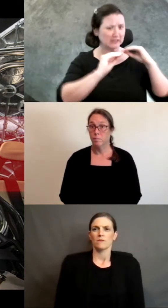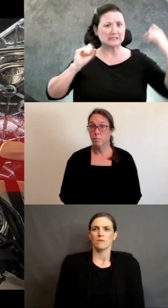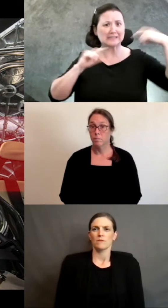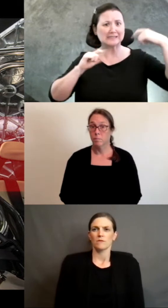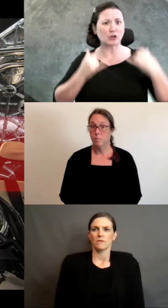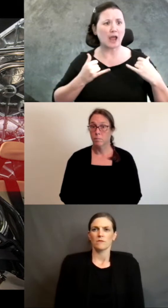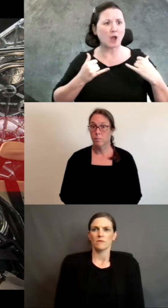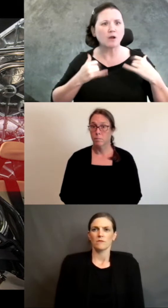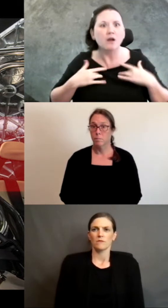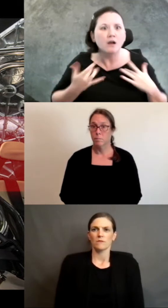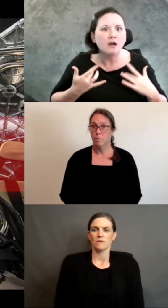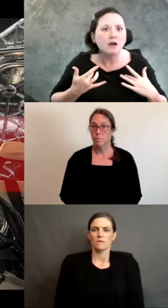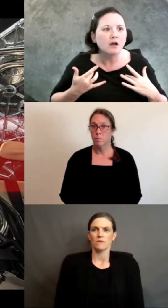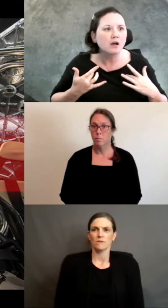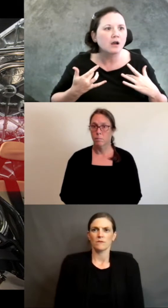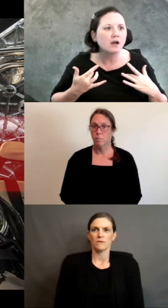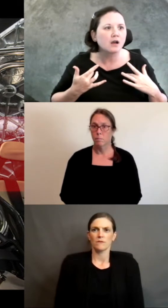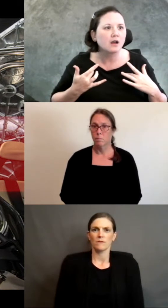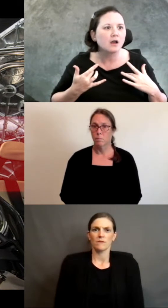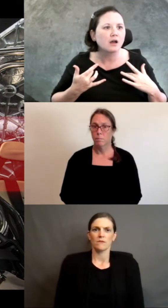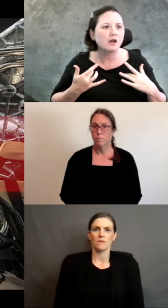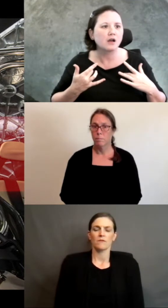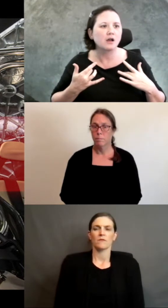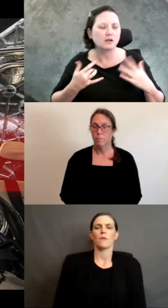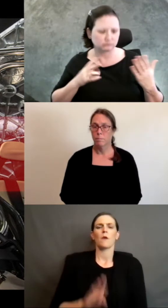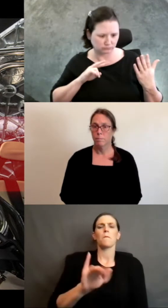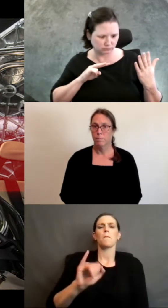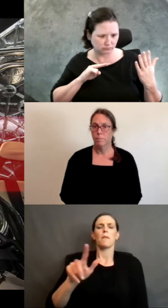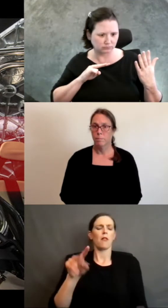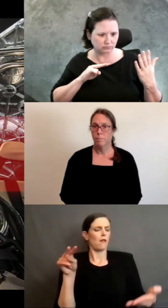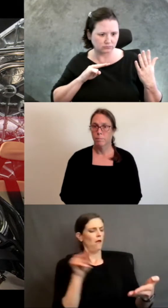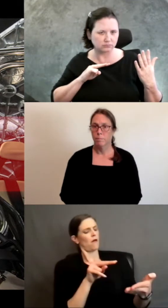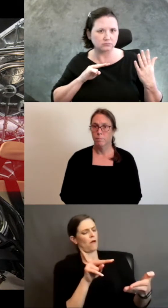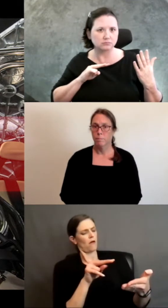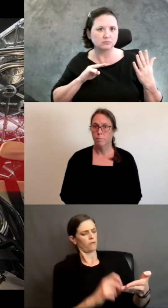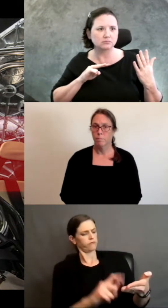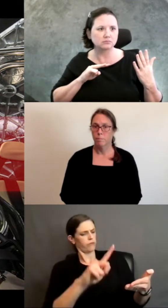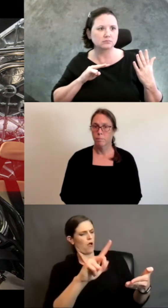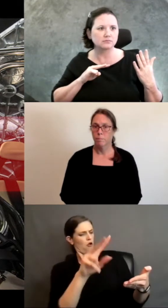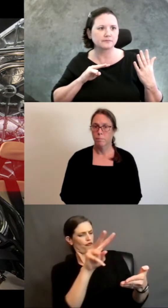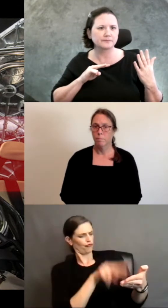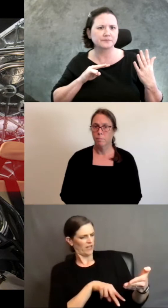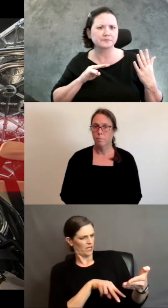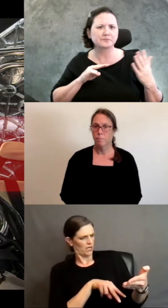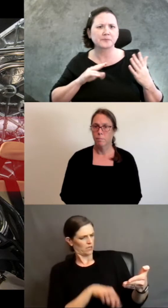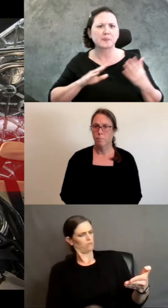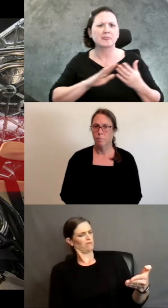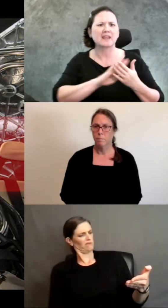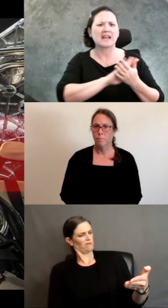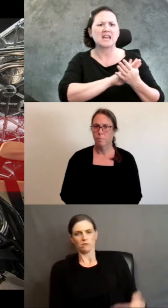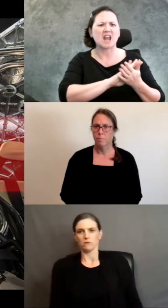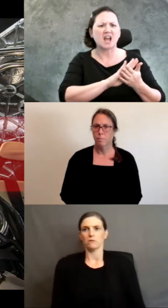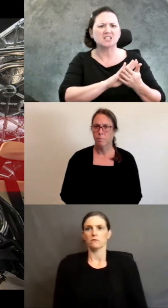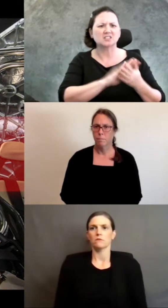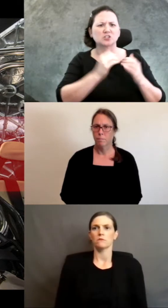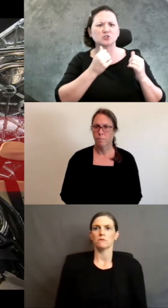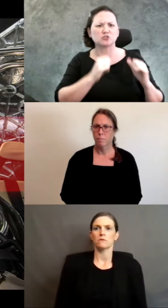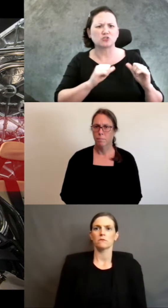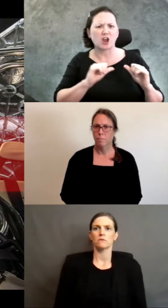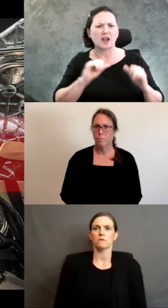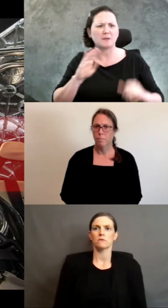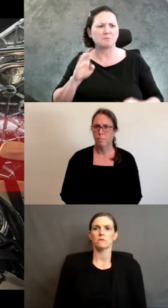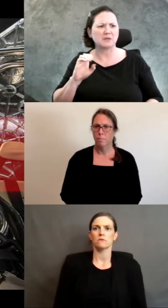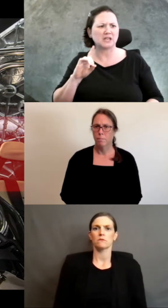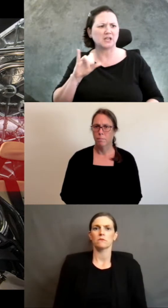What's this? Bill reads his screen. Nice try, Beatty.